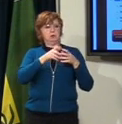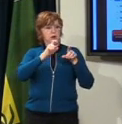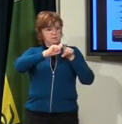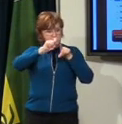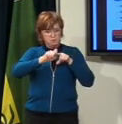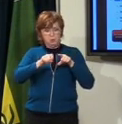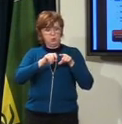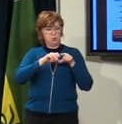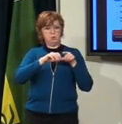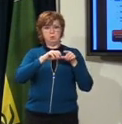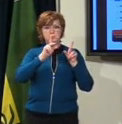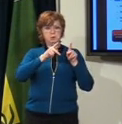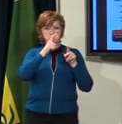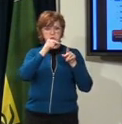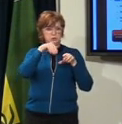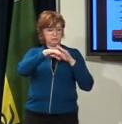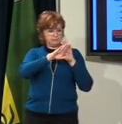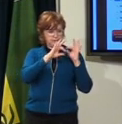workforce